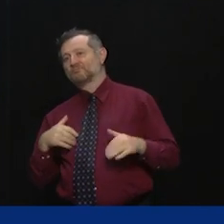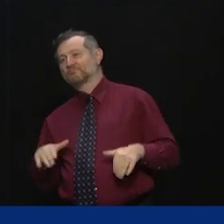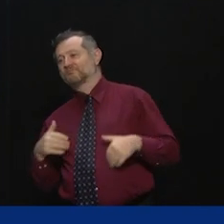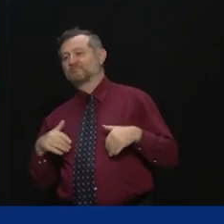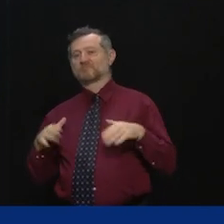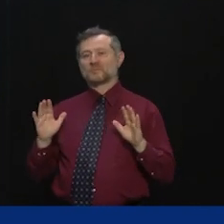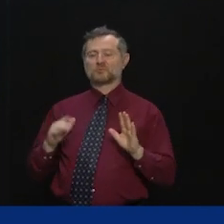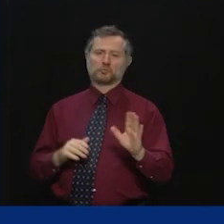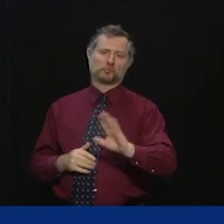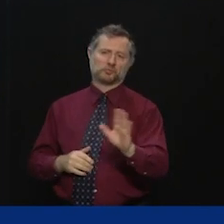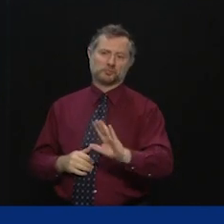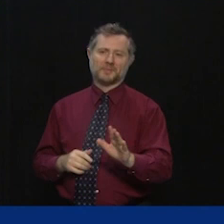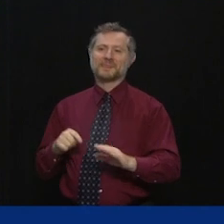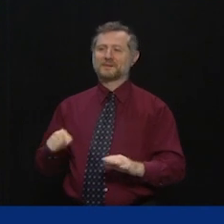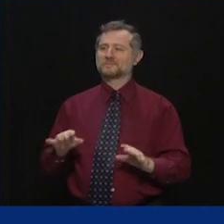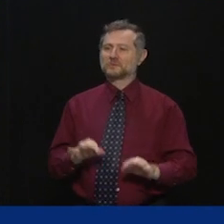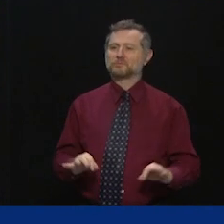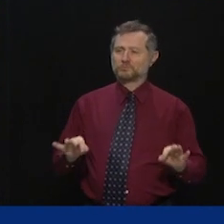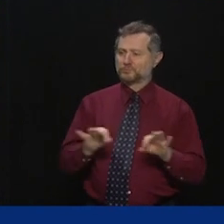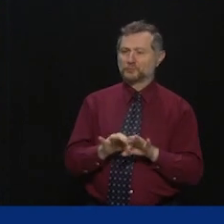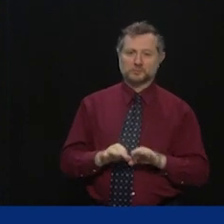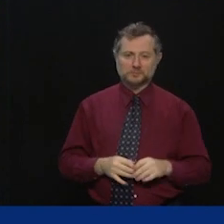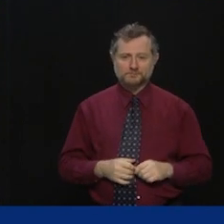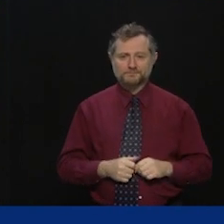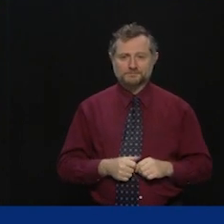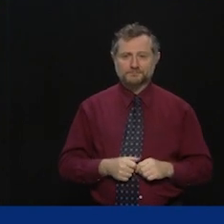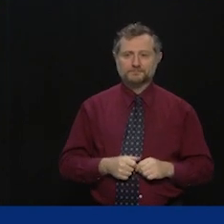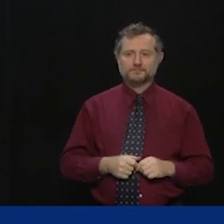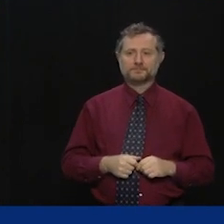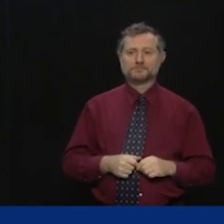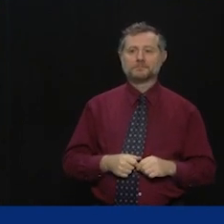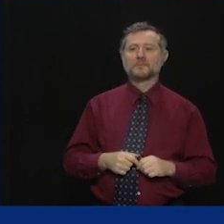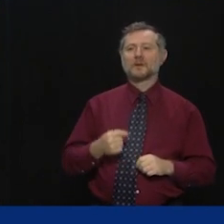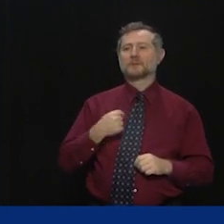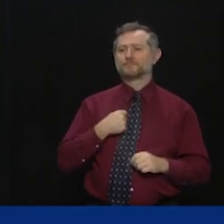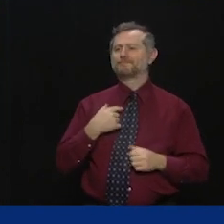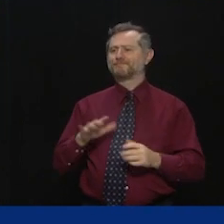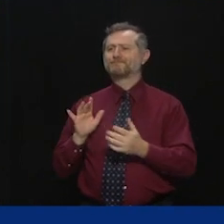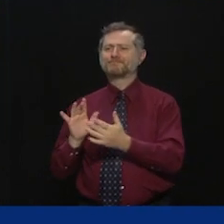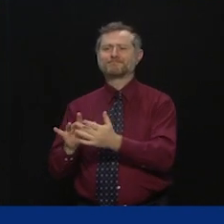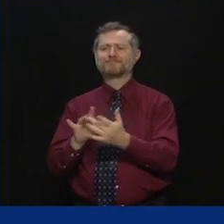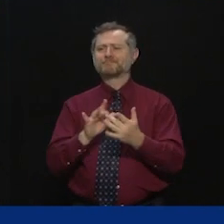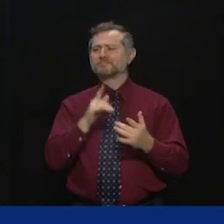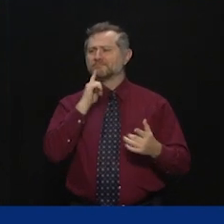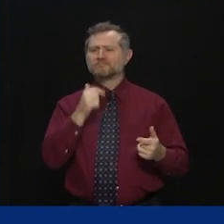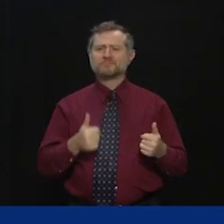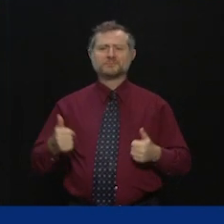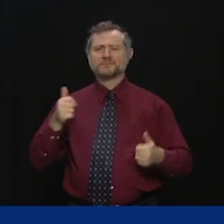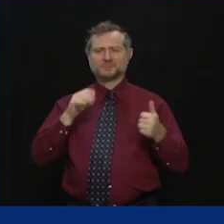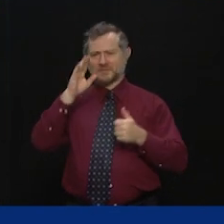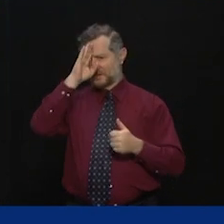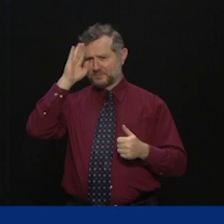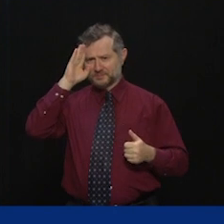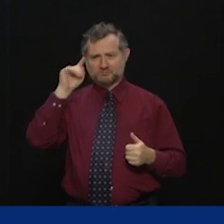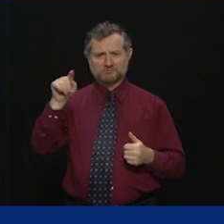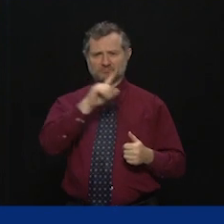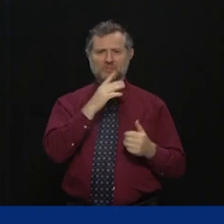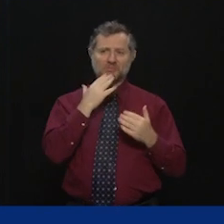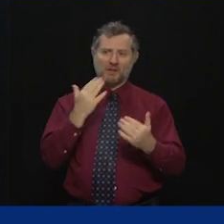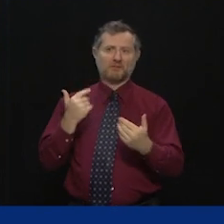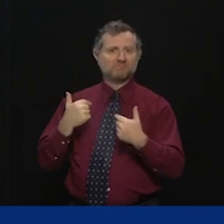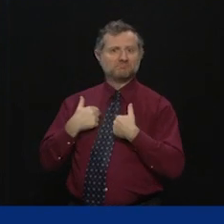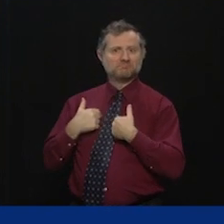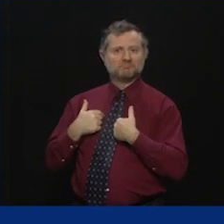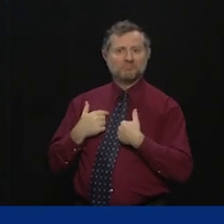off. This is important. And I'll tell you, the calls I've had to the leaders of hospitals today have thanked me for being firm in